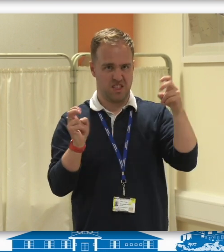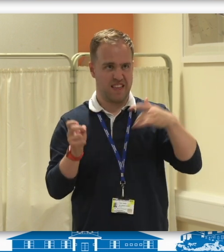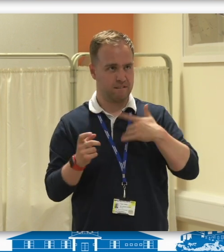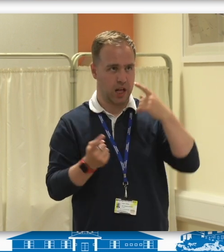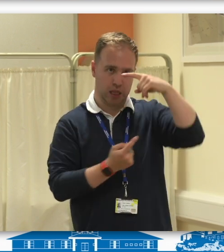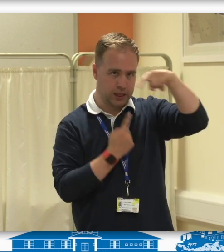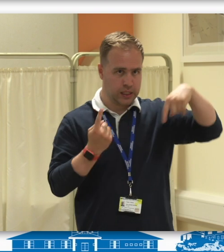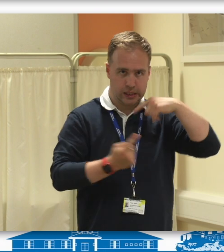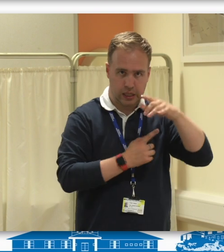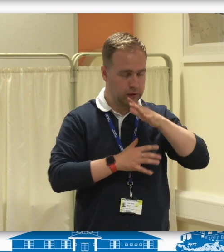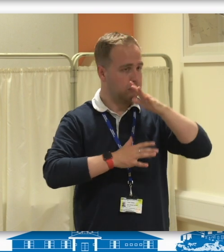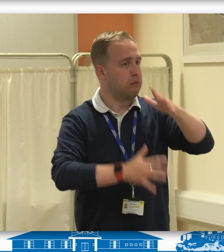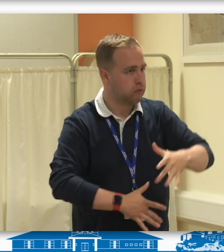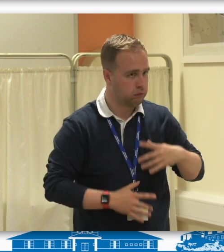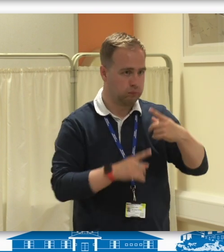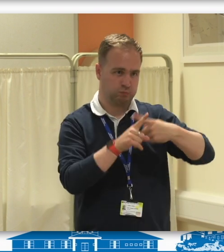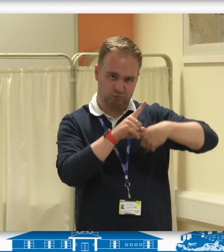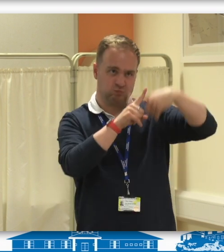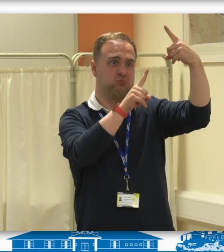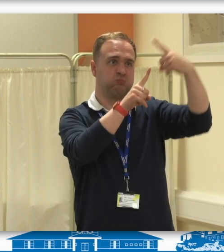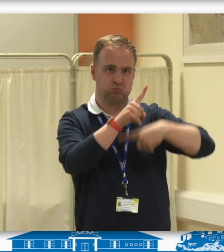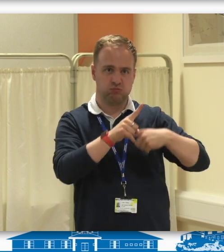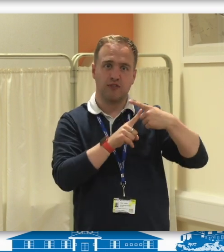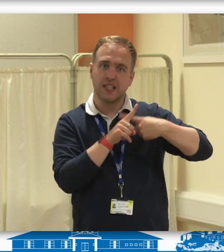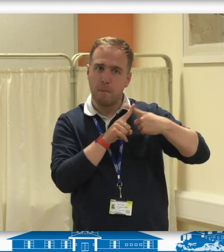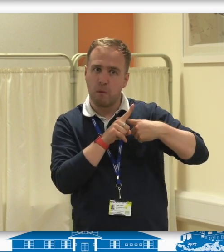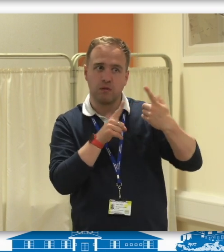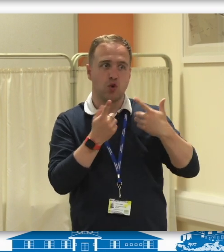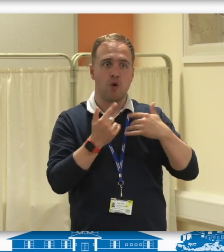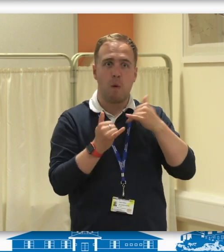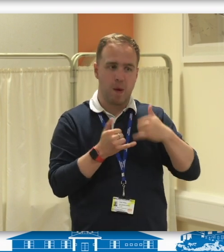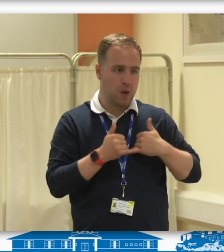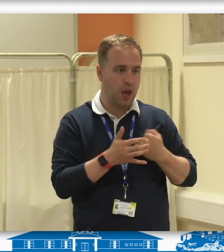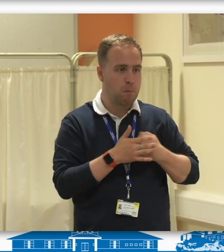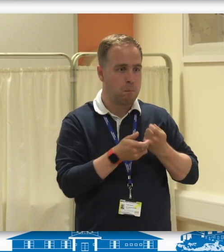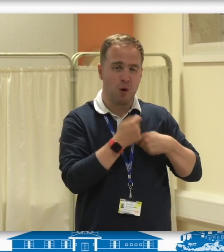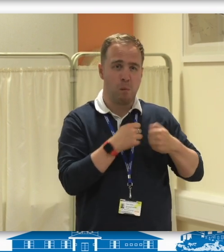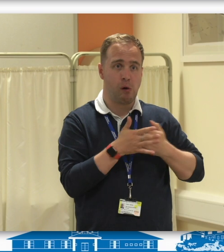dizzy, sick, have temperature fluctuations, and increased heart rate.